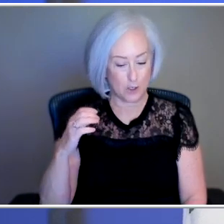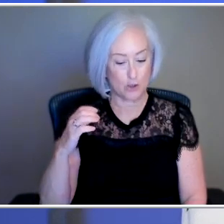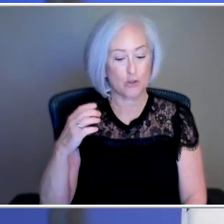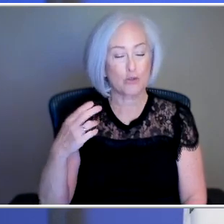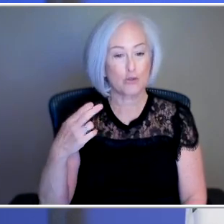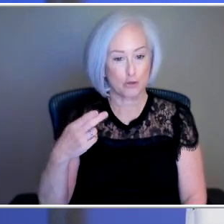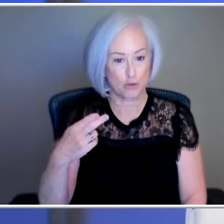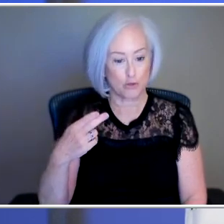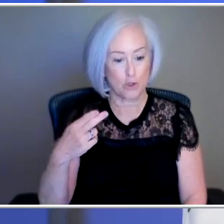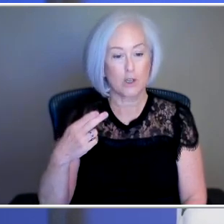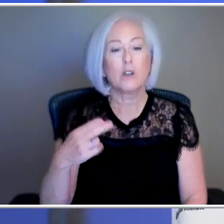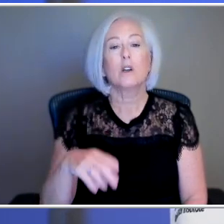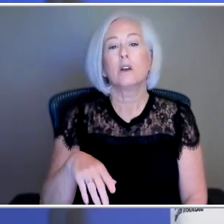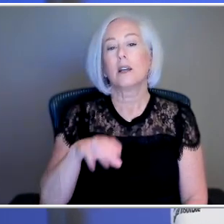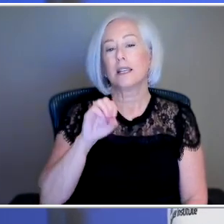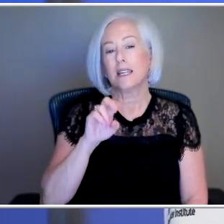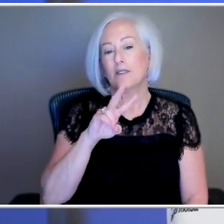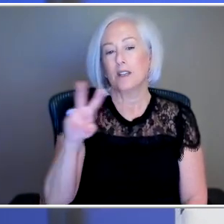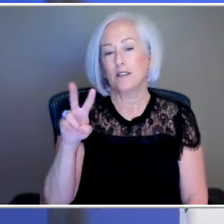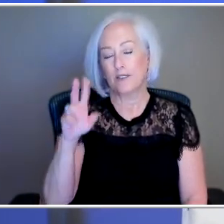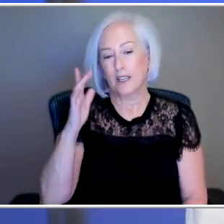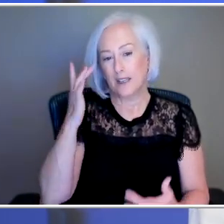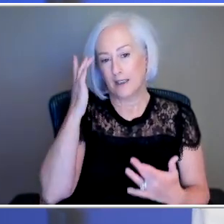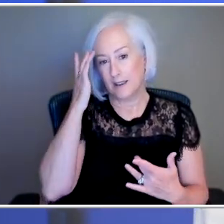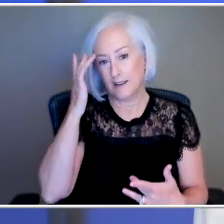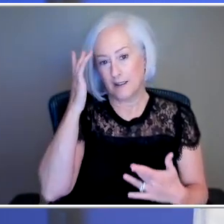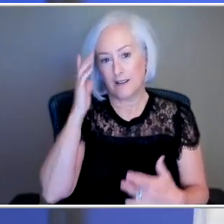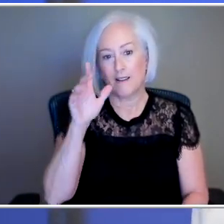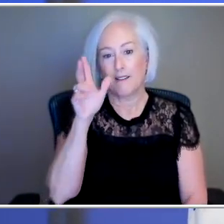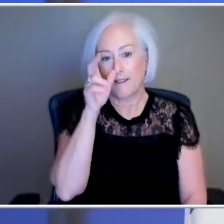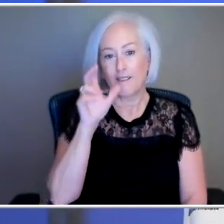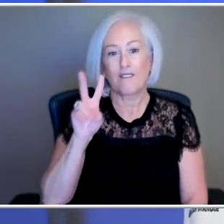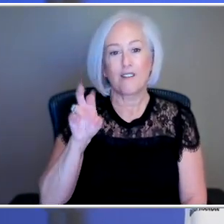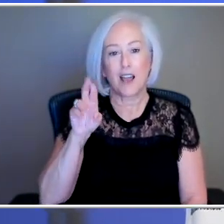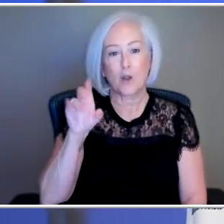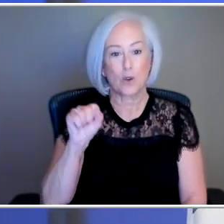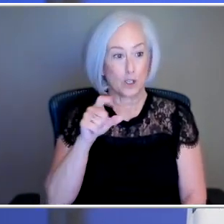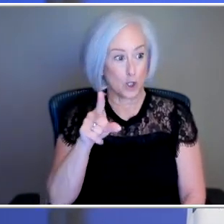The EBV virus, by the way, you had like millions of copies in your blood.